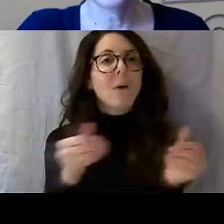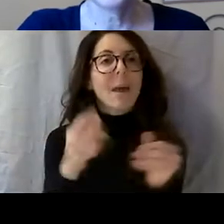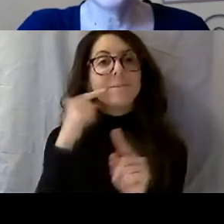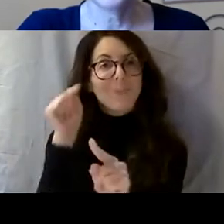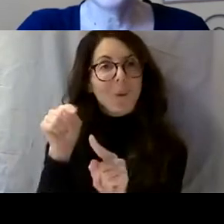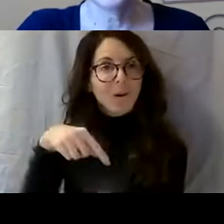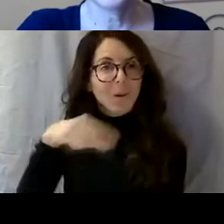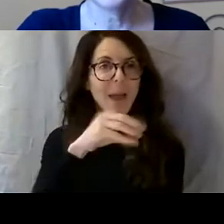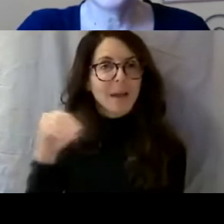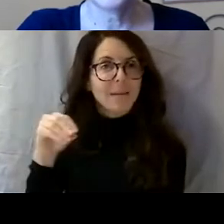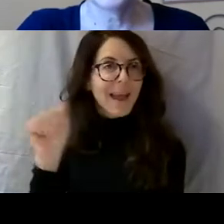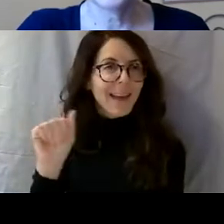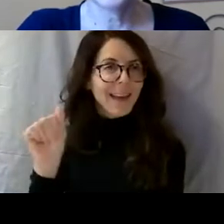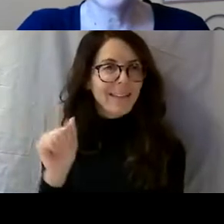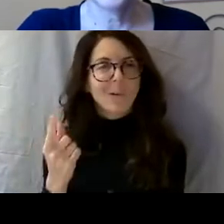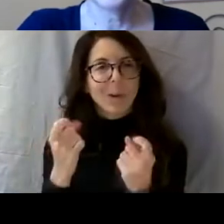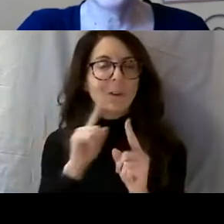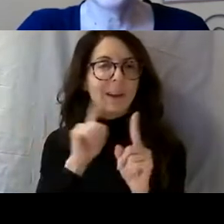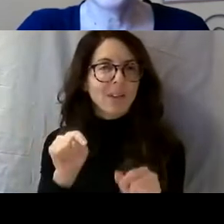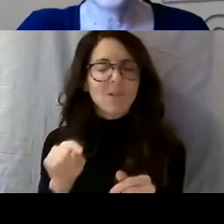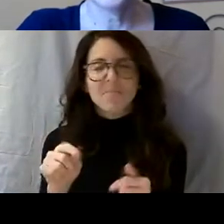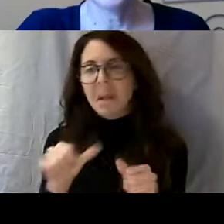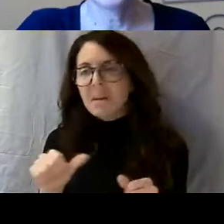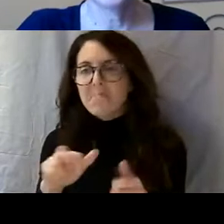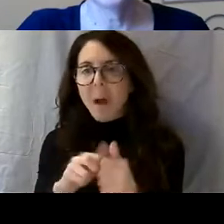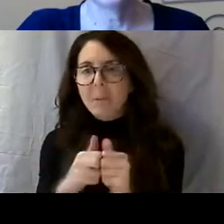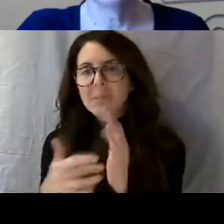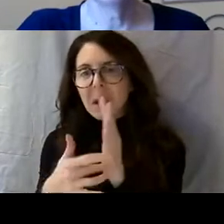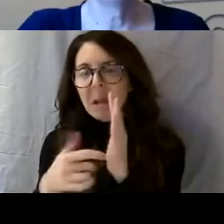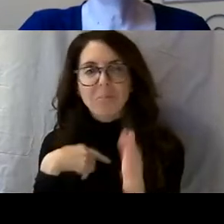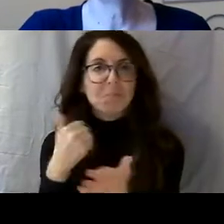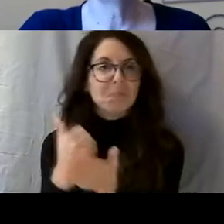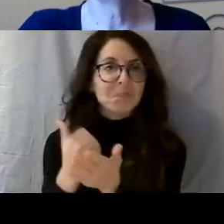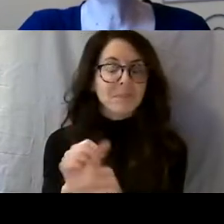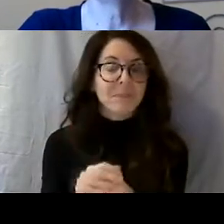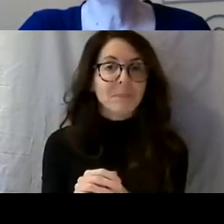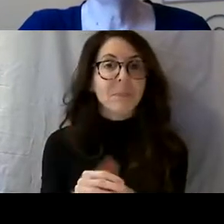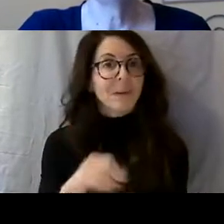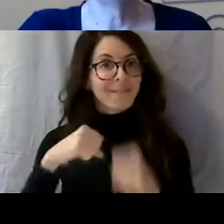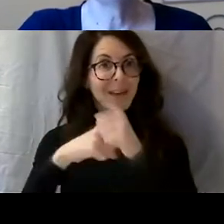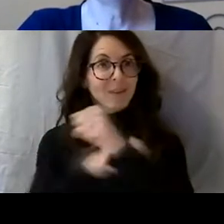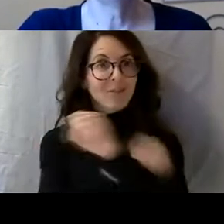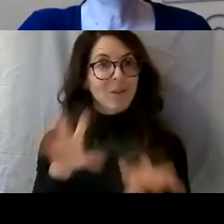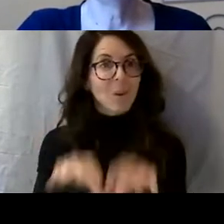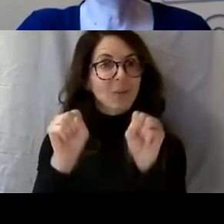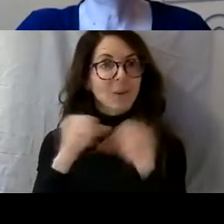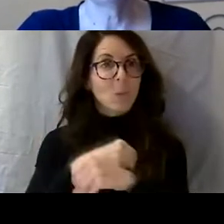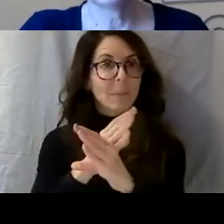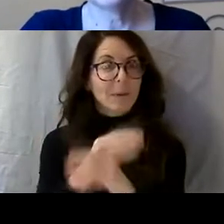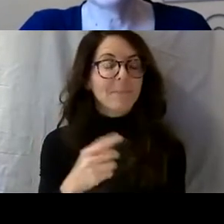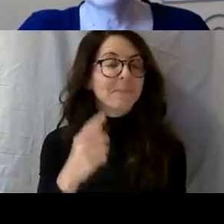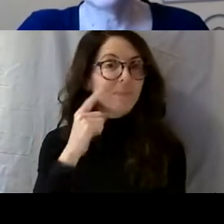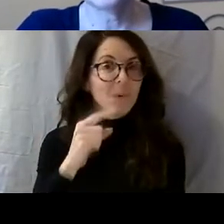and to help troubleshoot any technical issues. As some of you may know, the Foundation is hosting this webinar as part of our Creative Champions